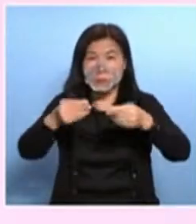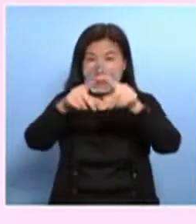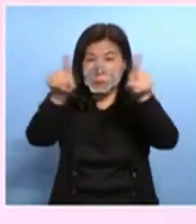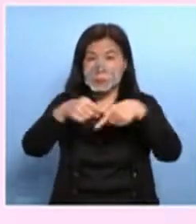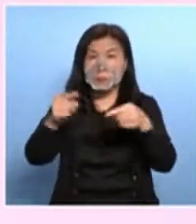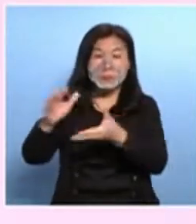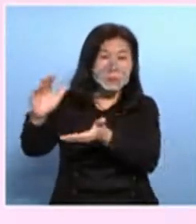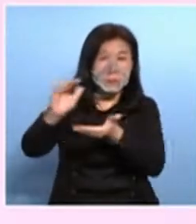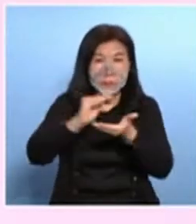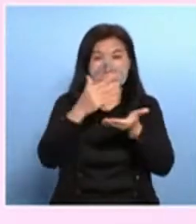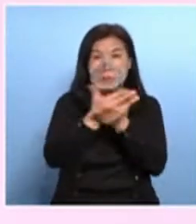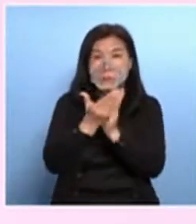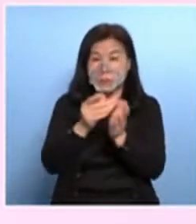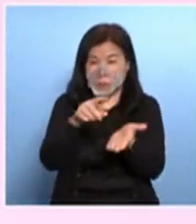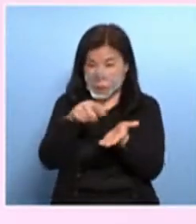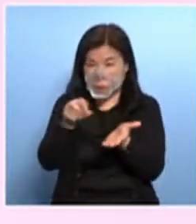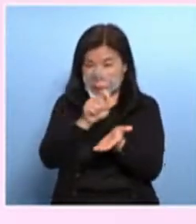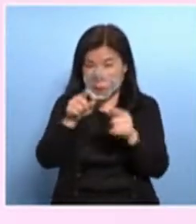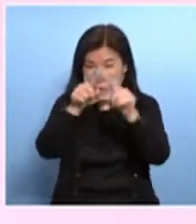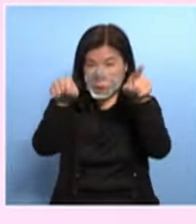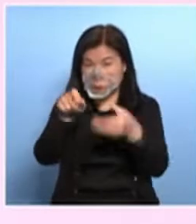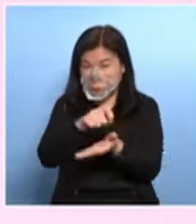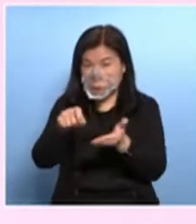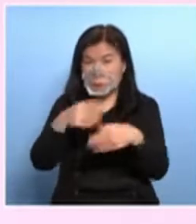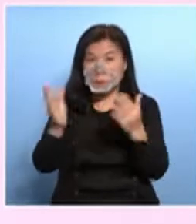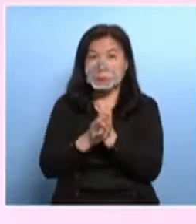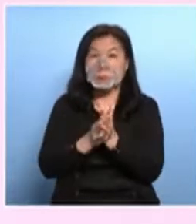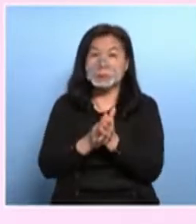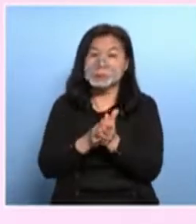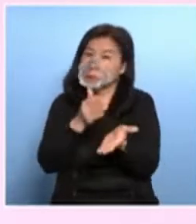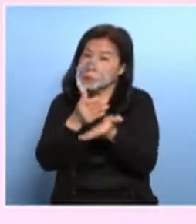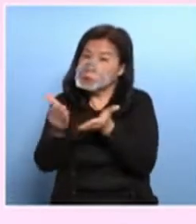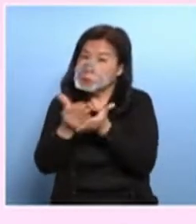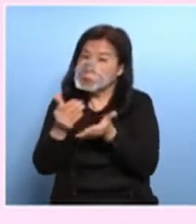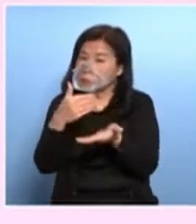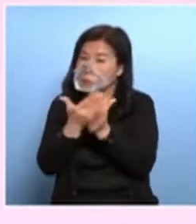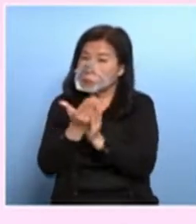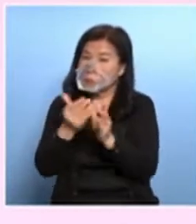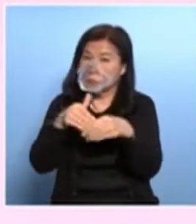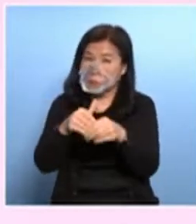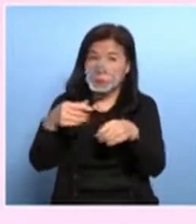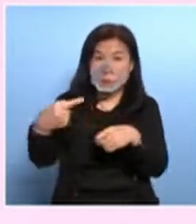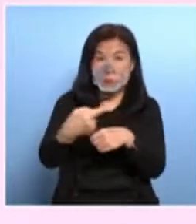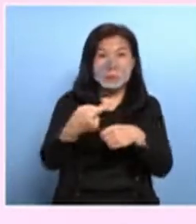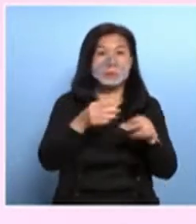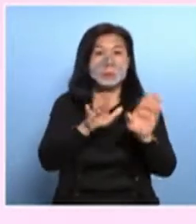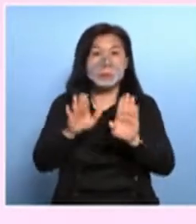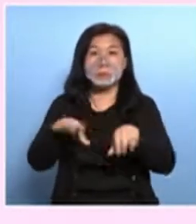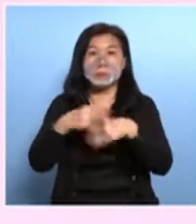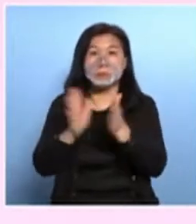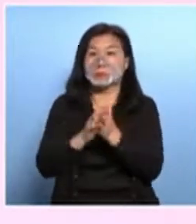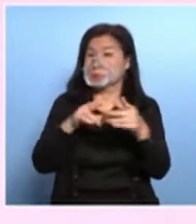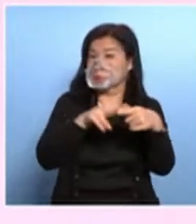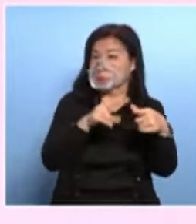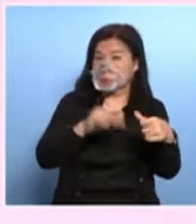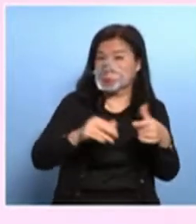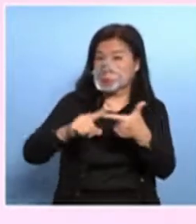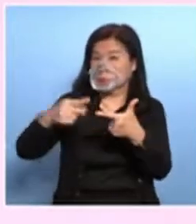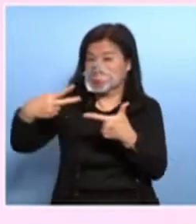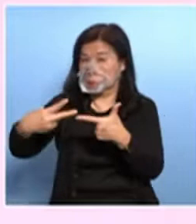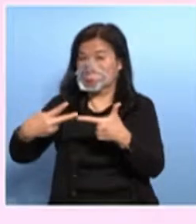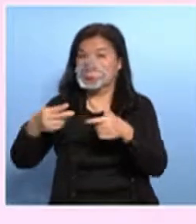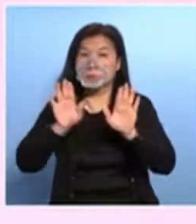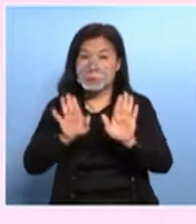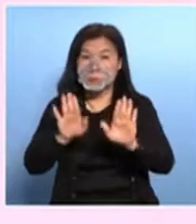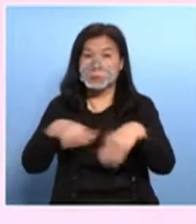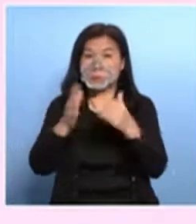to government import and export documents with a view to enhancing cargo clearance efficiency. Services under Phase 2 are expected